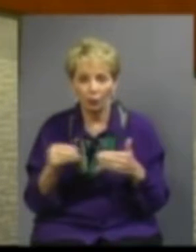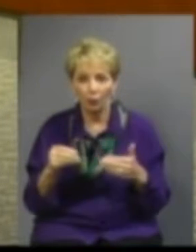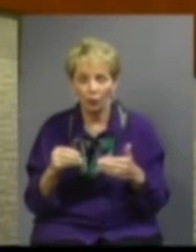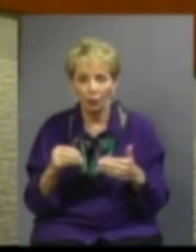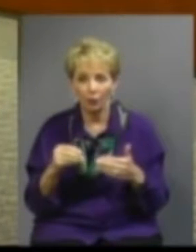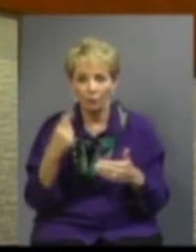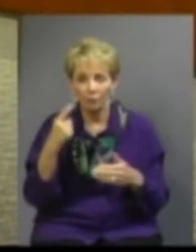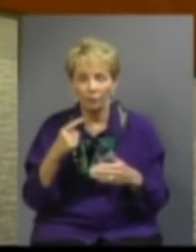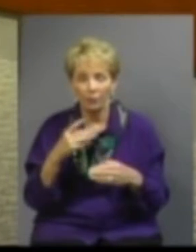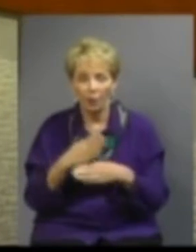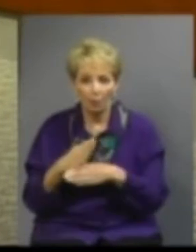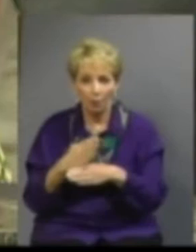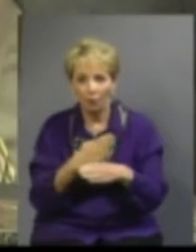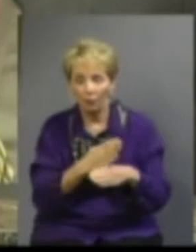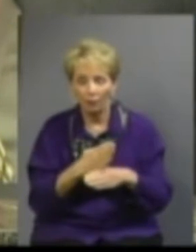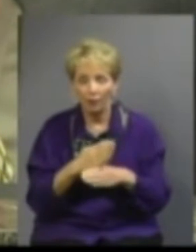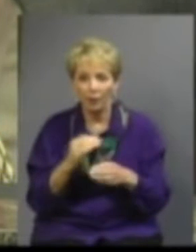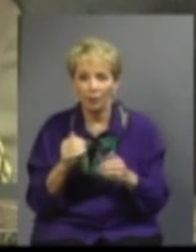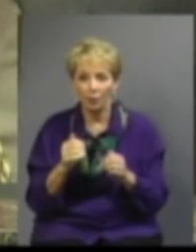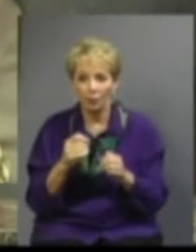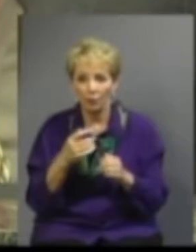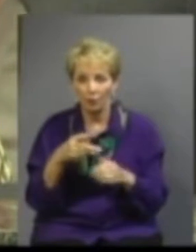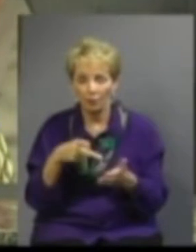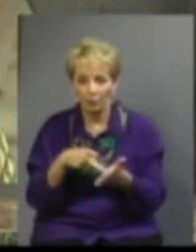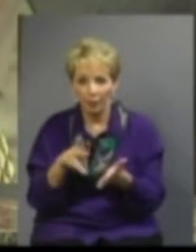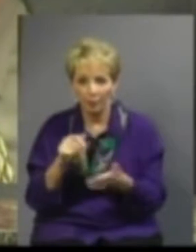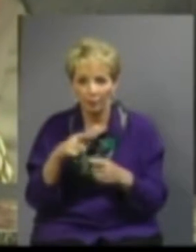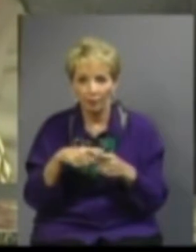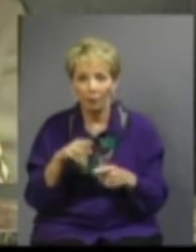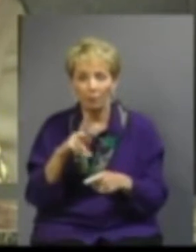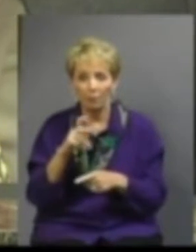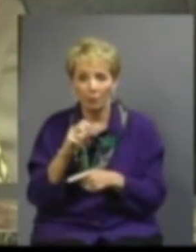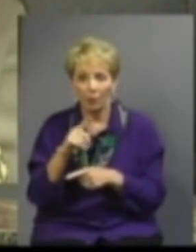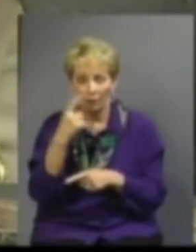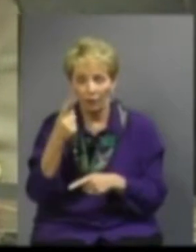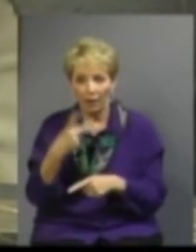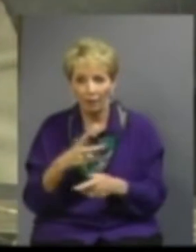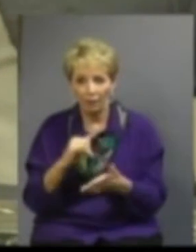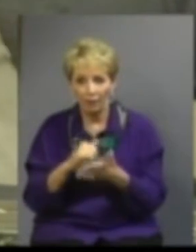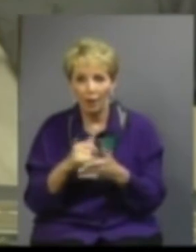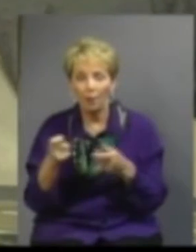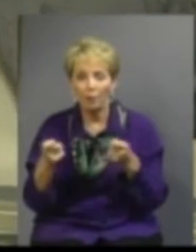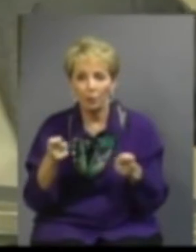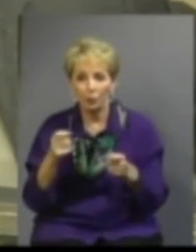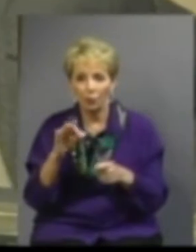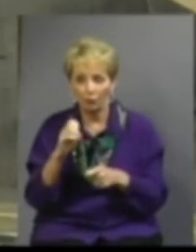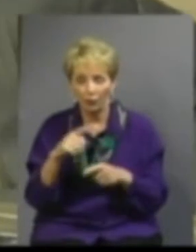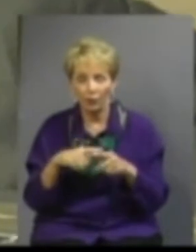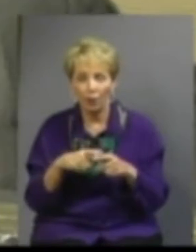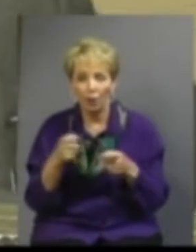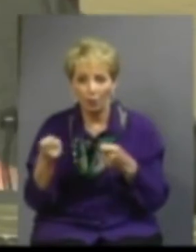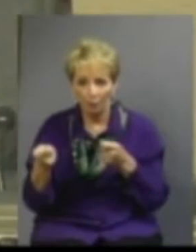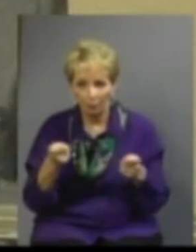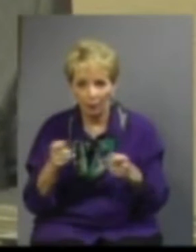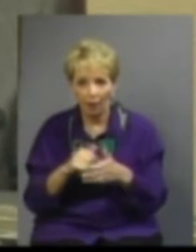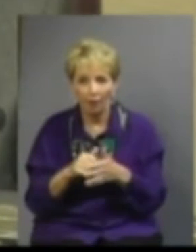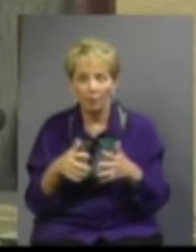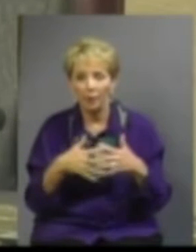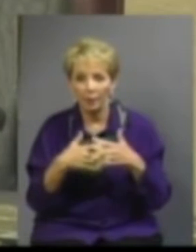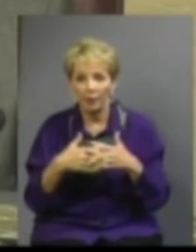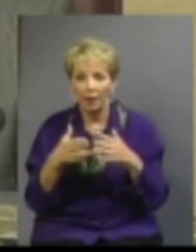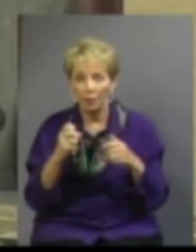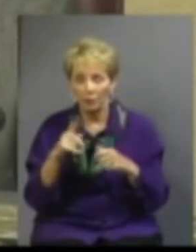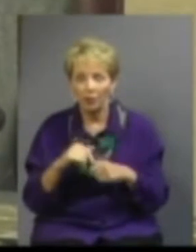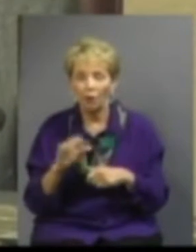to appropriate reimbursement from Burke County for half of the administration fees to administer the American